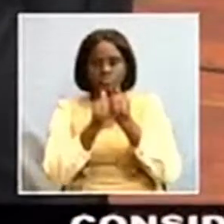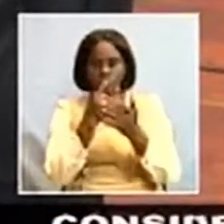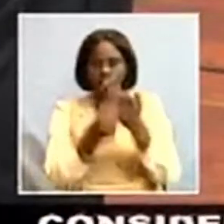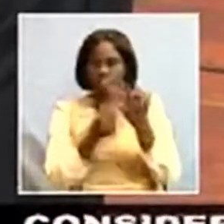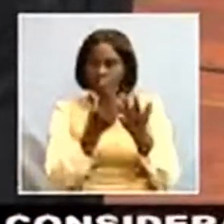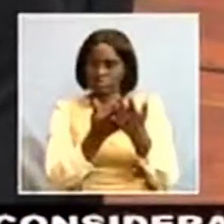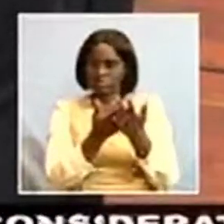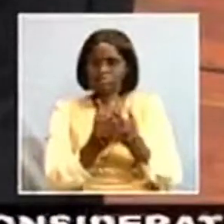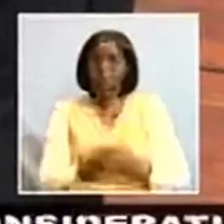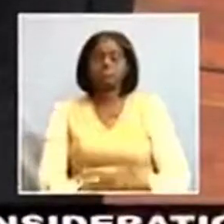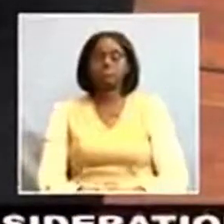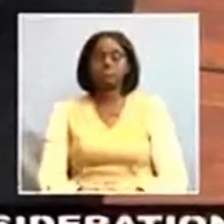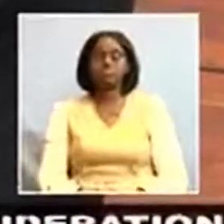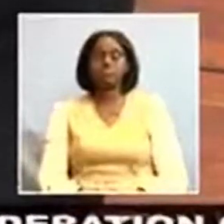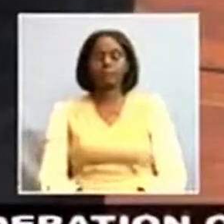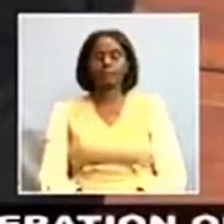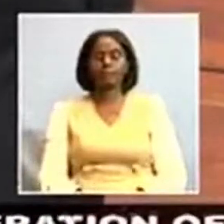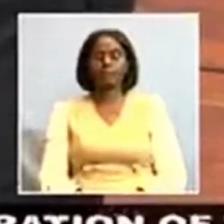provided.